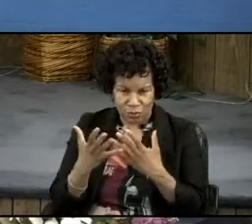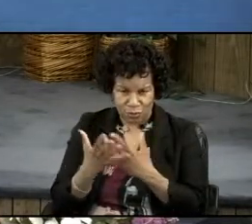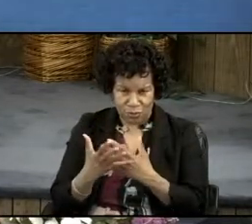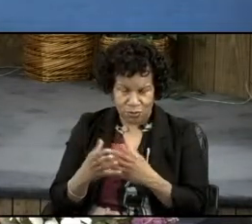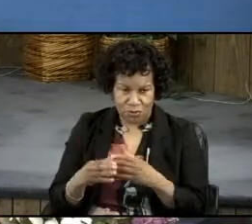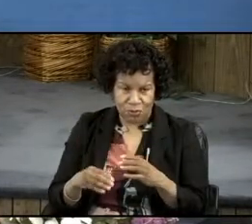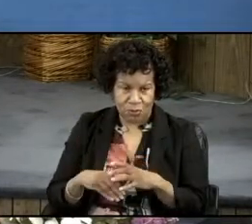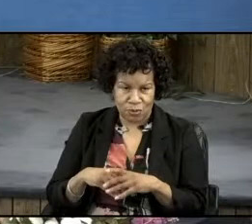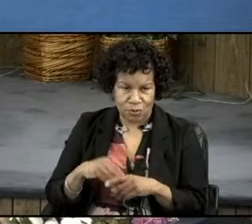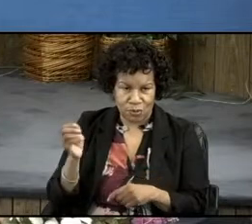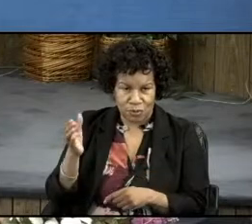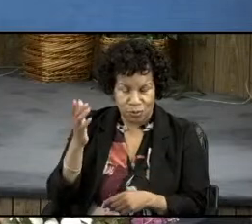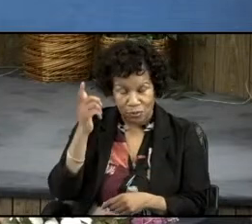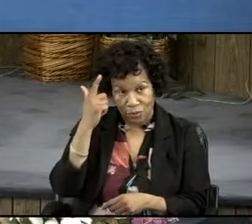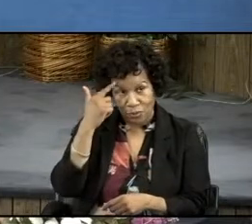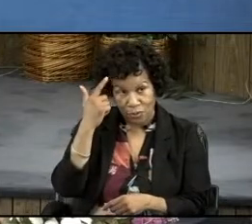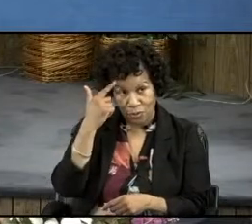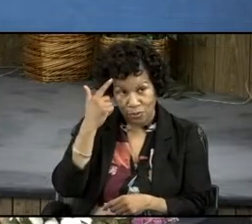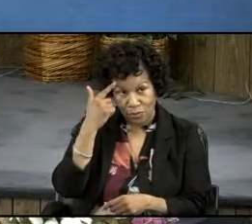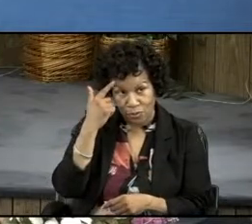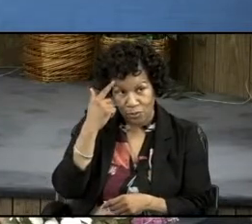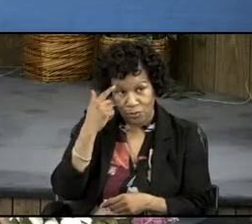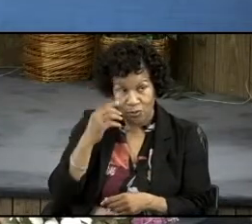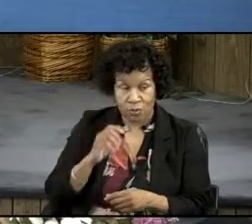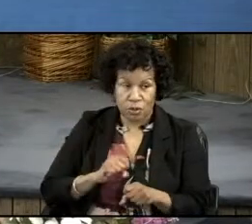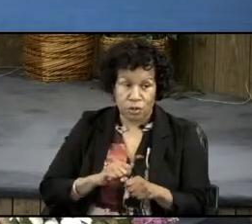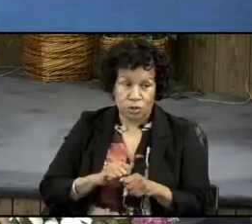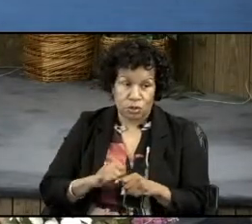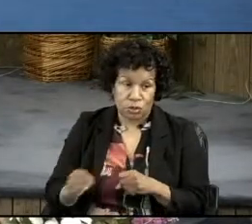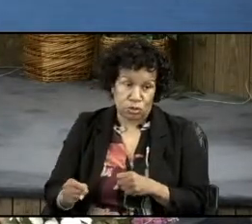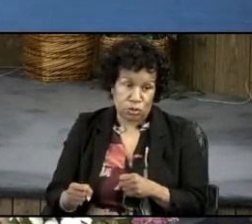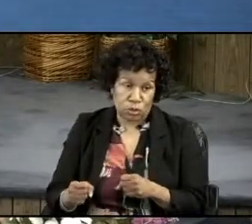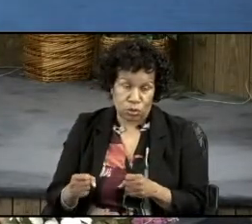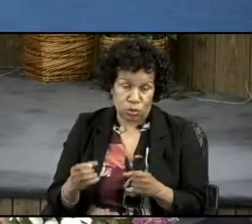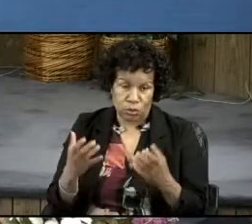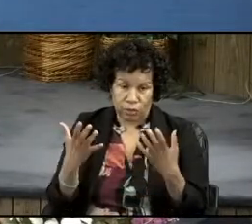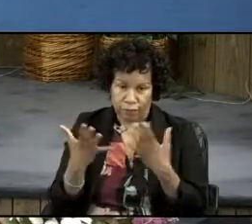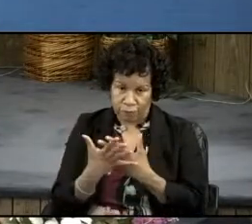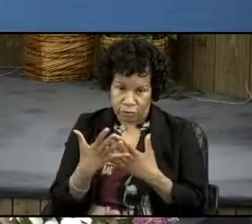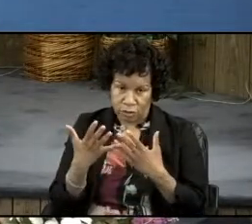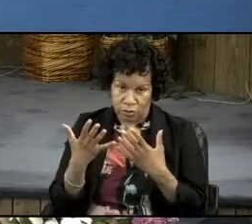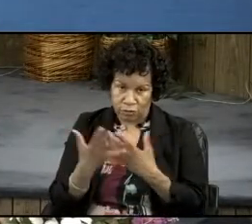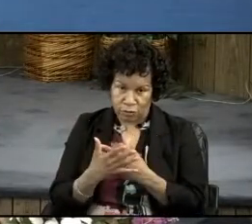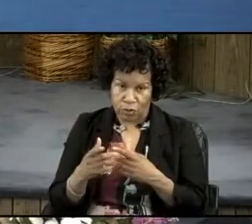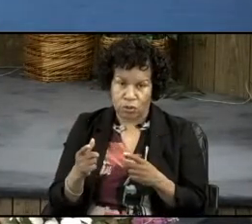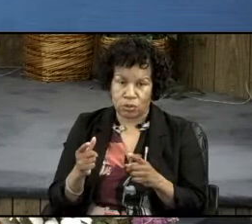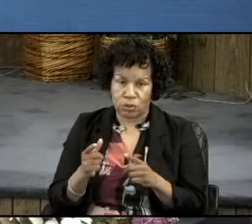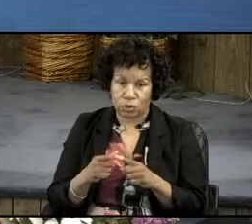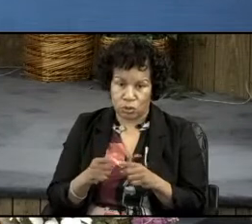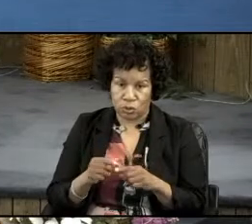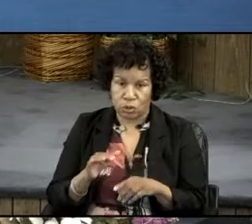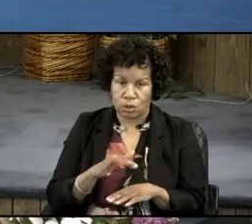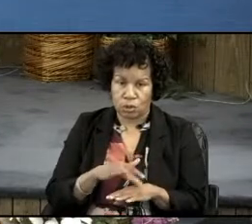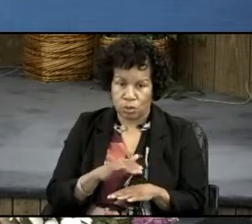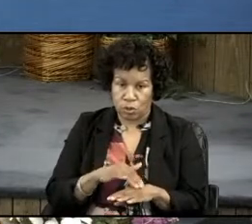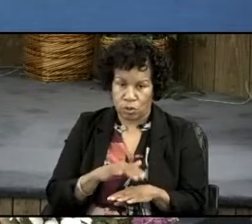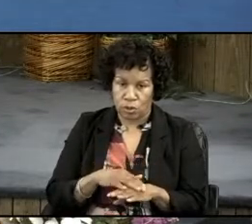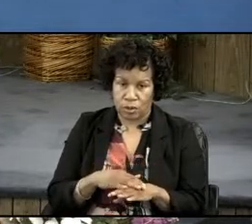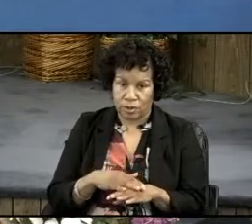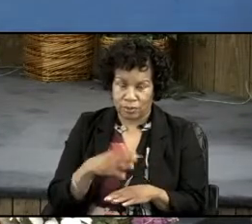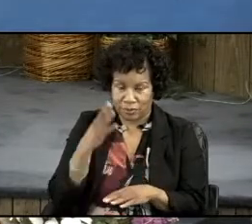next time it says they were afraid, it said they were so distraught, it was to the point where they felt faint,